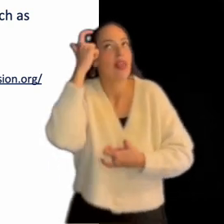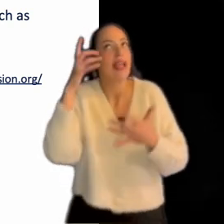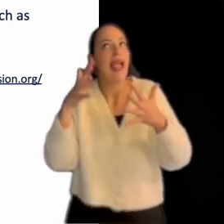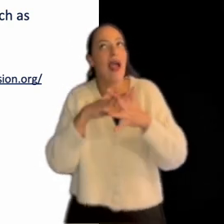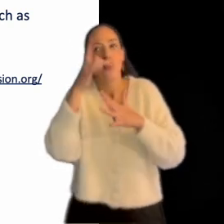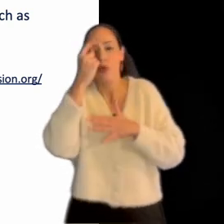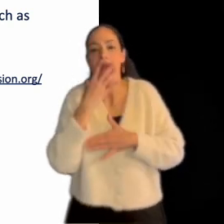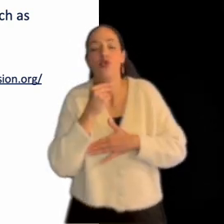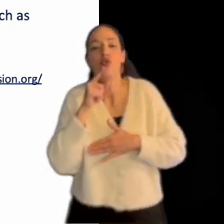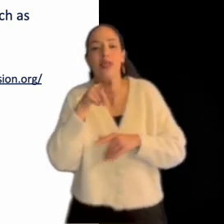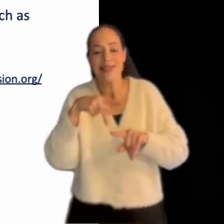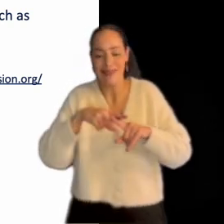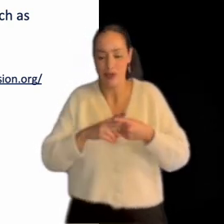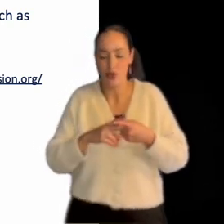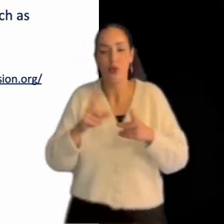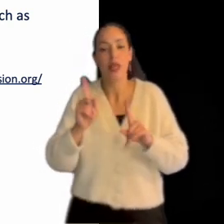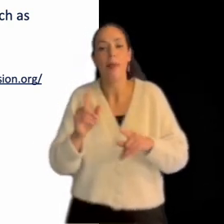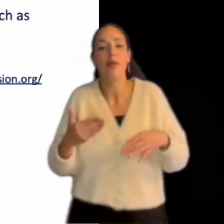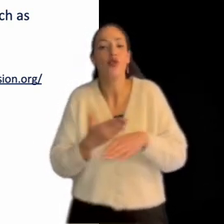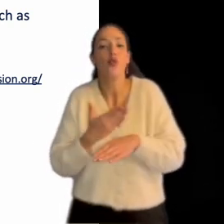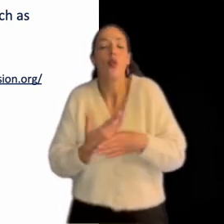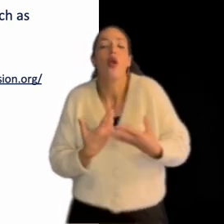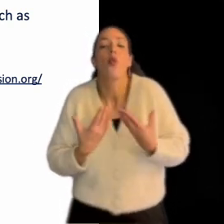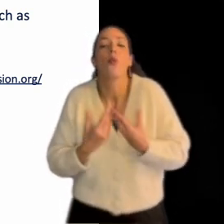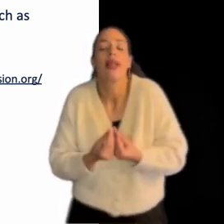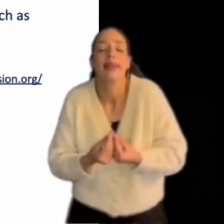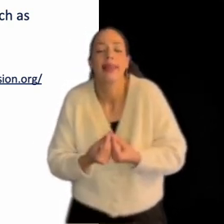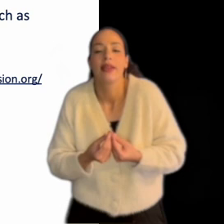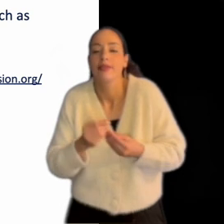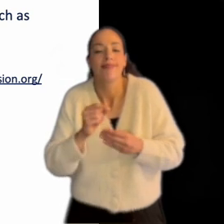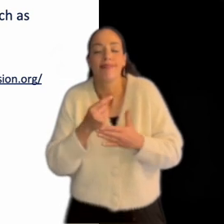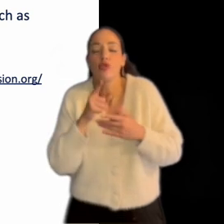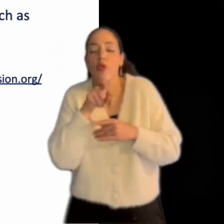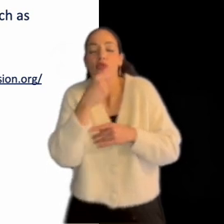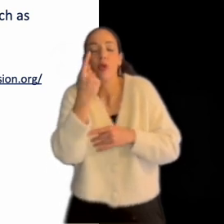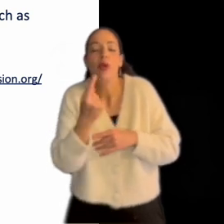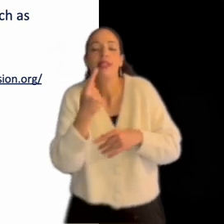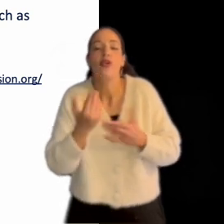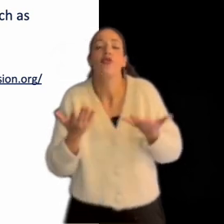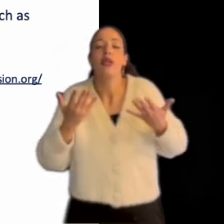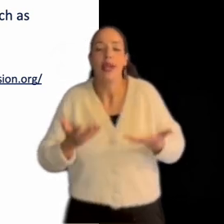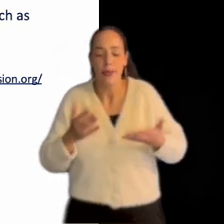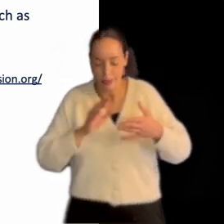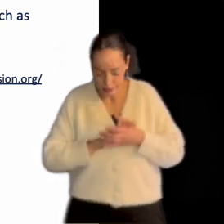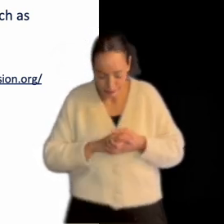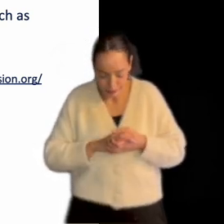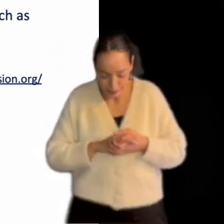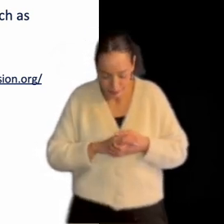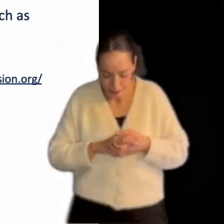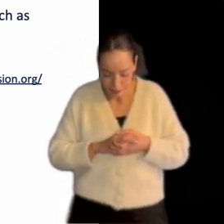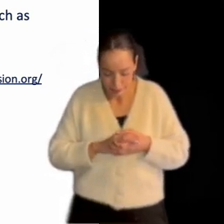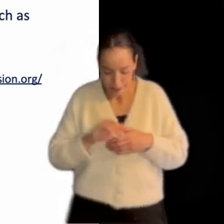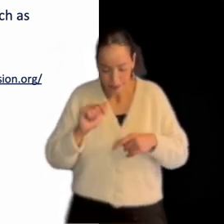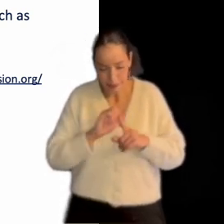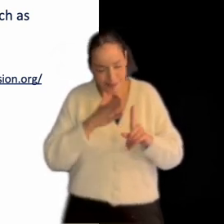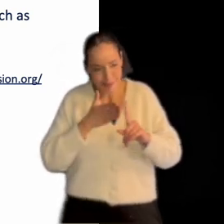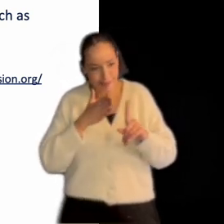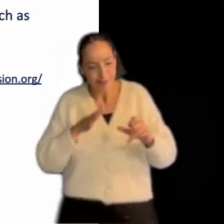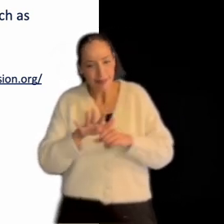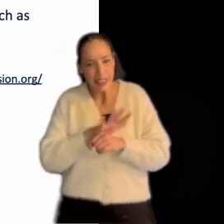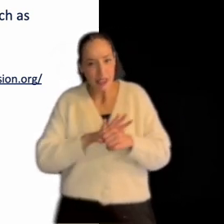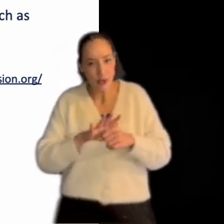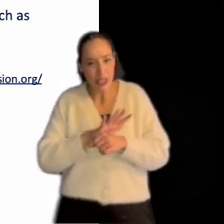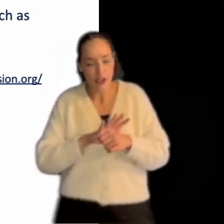stage. After you have identified a situation, say to yourself, "This is a moment of suffering."